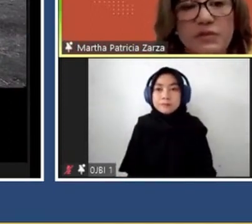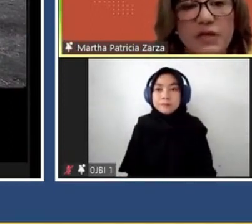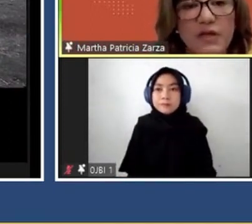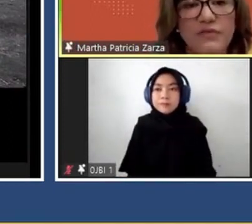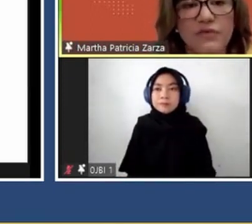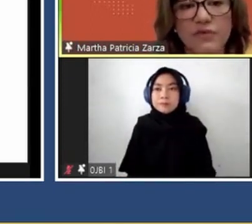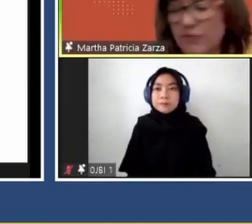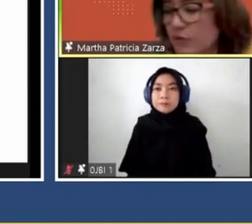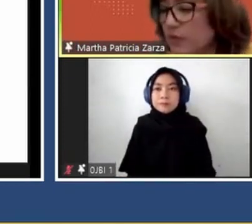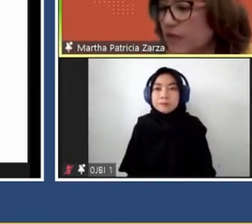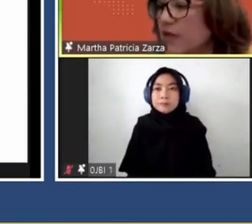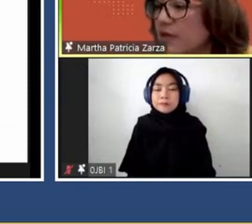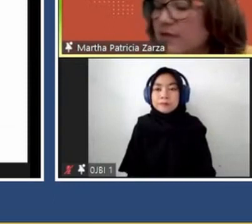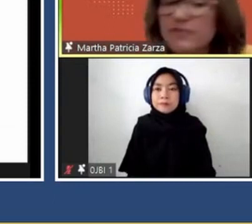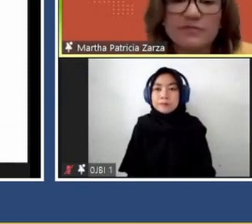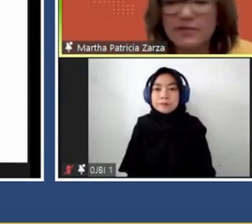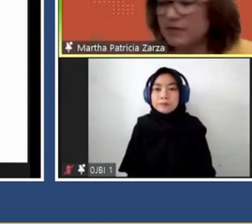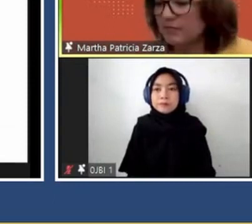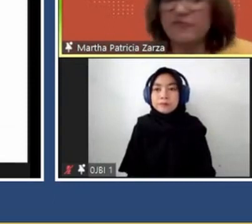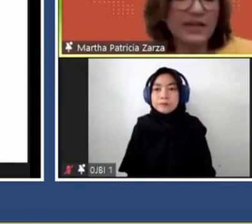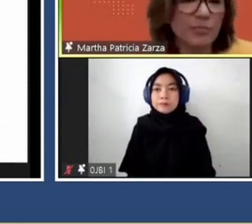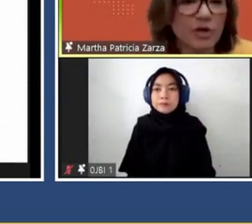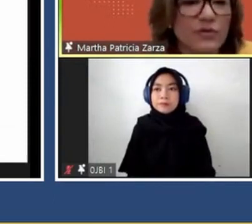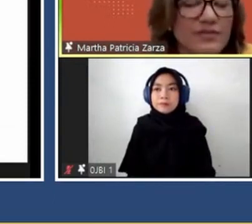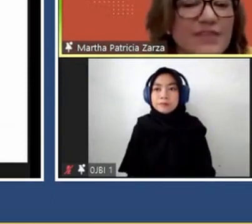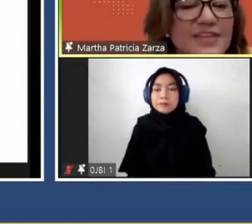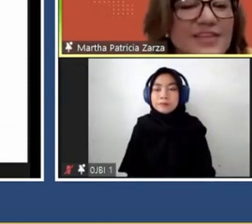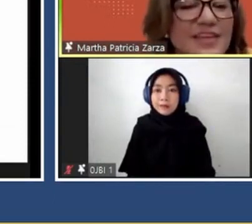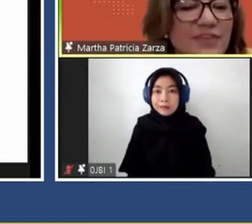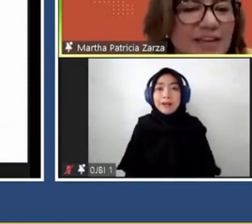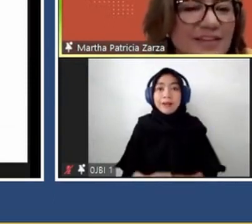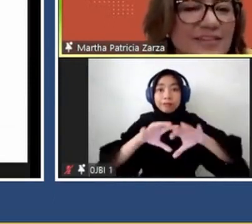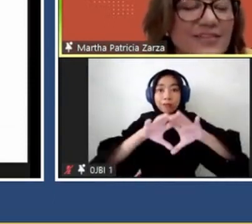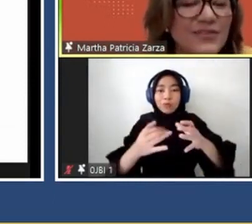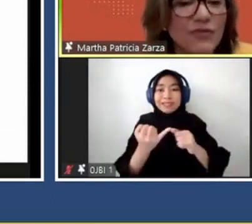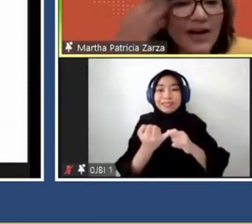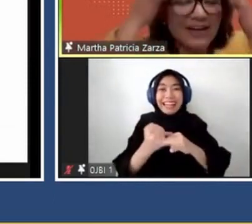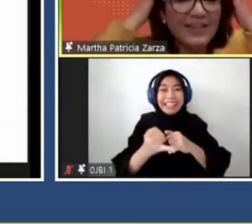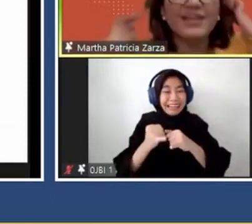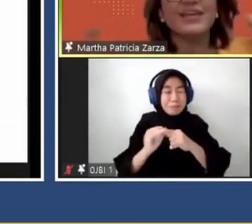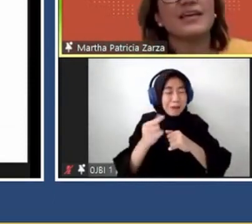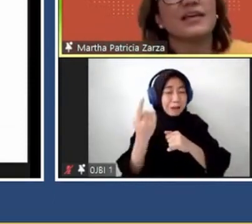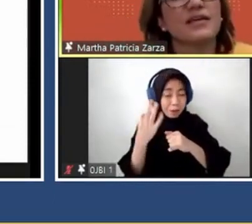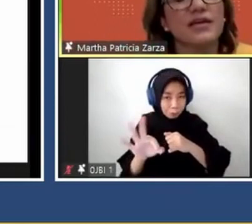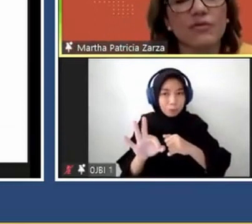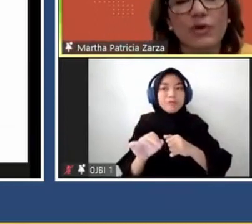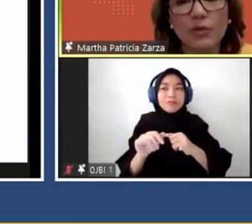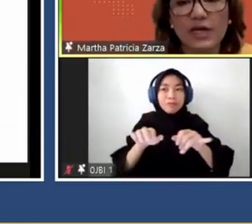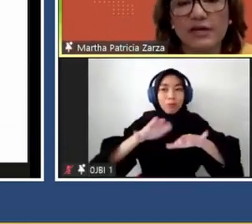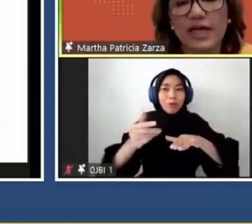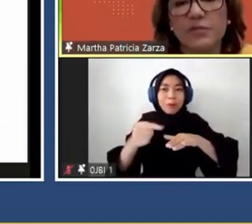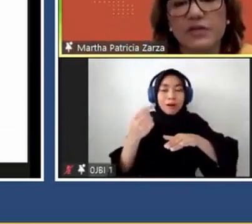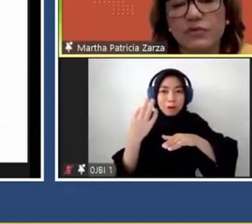development. So therefore, with the final product, as I said, final so far,